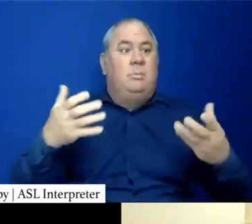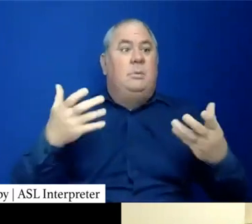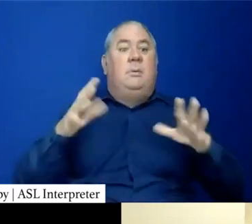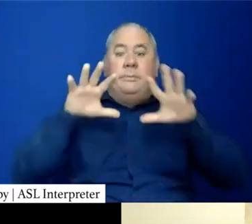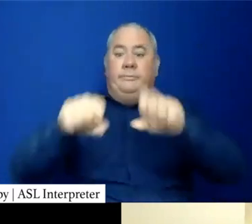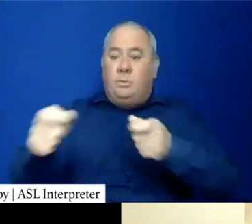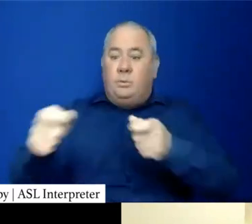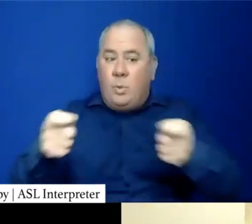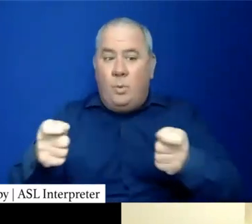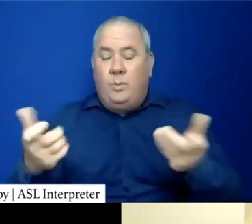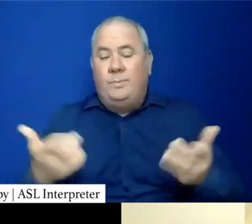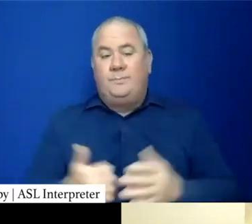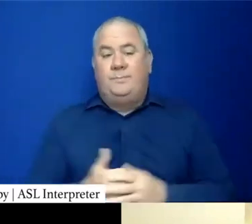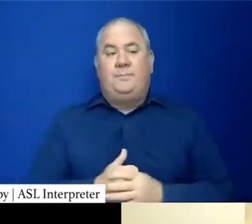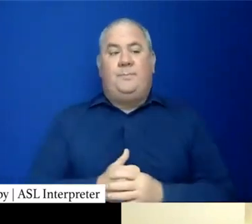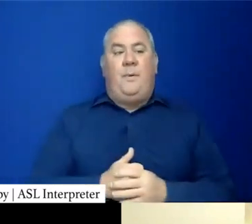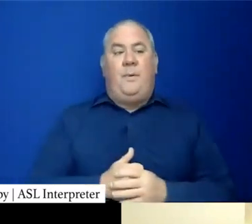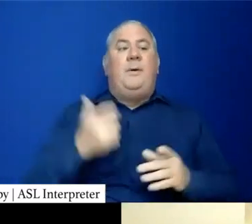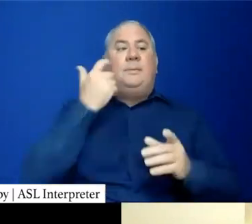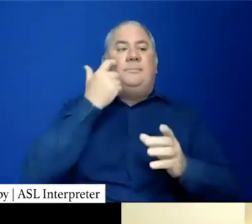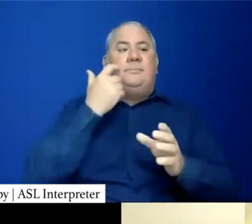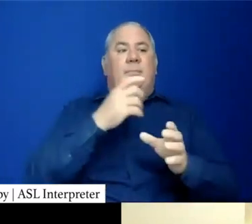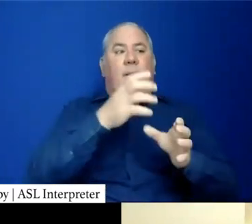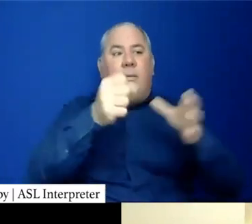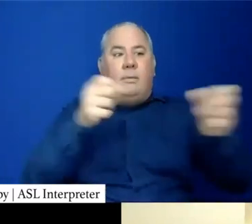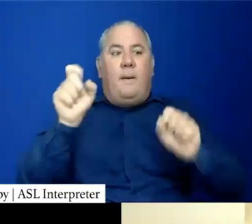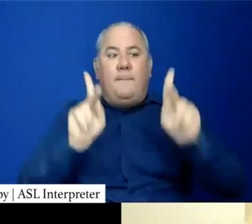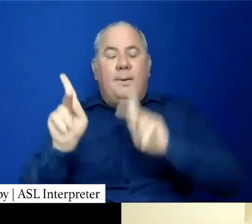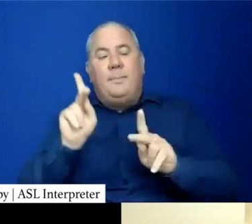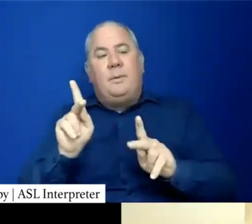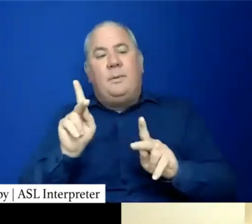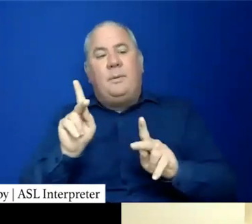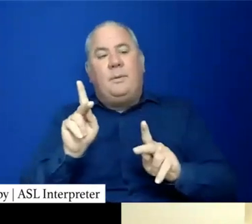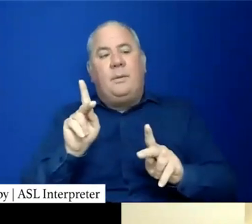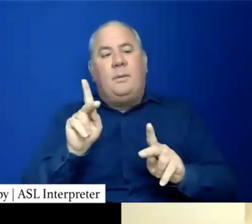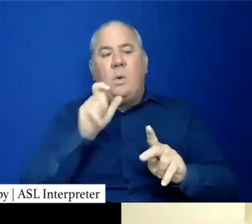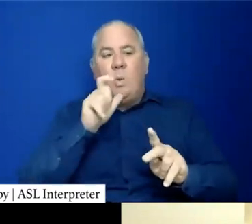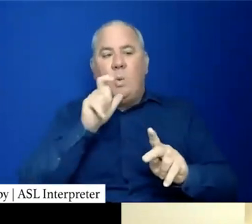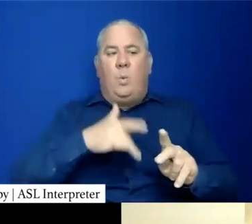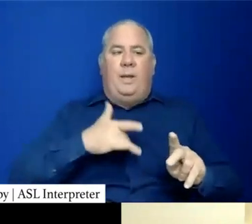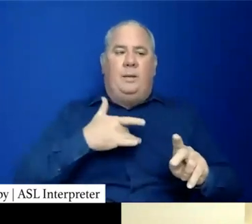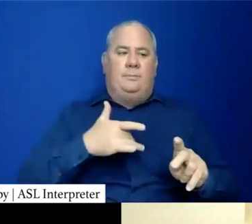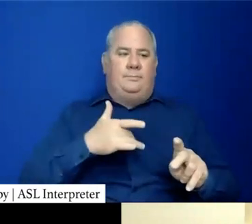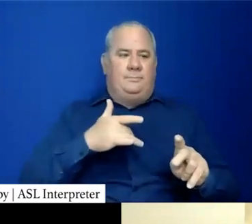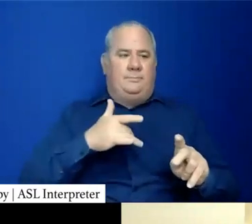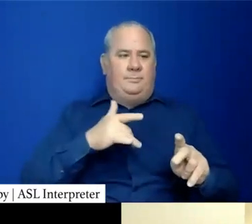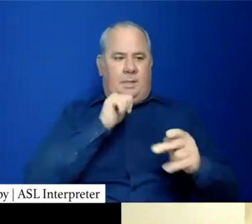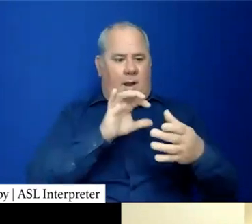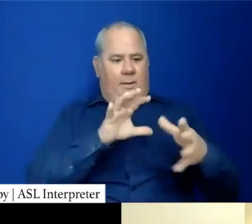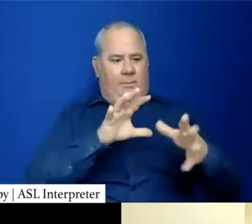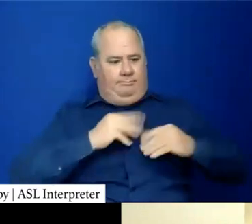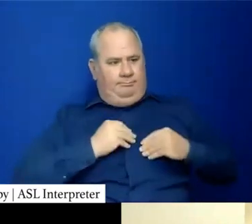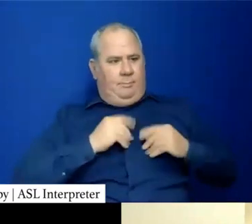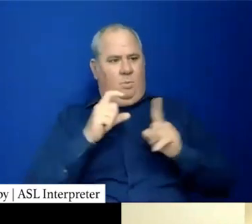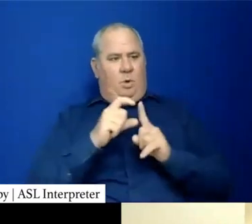I think getting people who might not resonate with the term disability, but to whom it could apply, more comfortable identifying